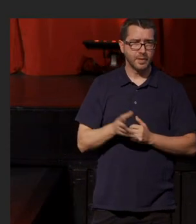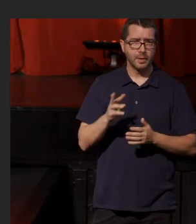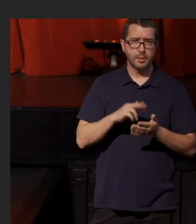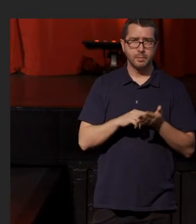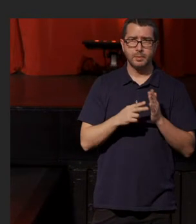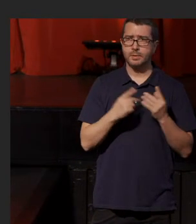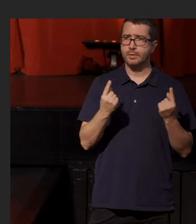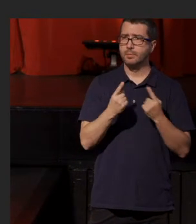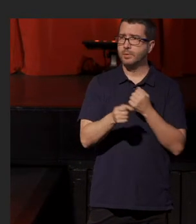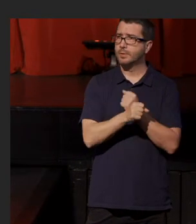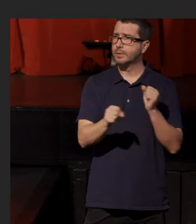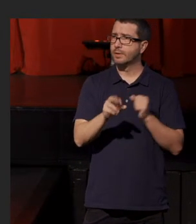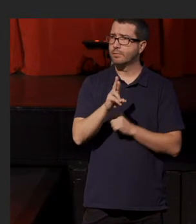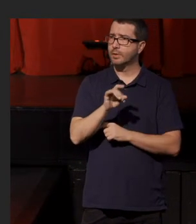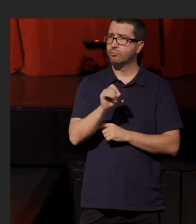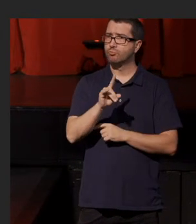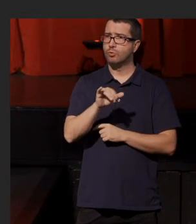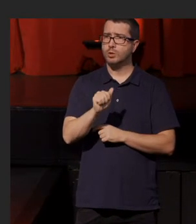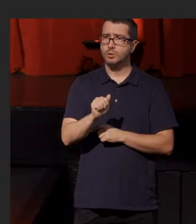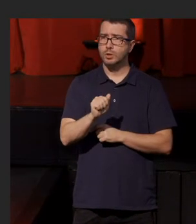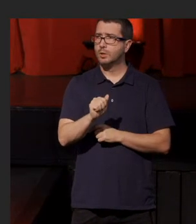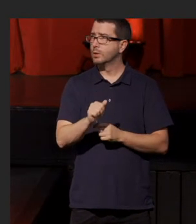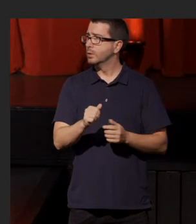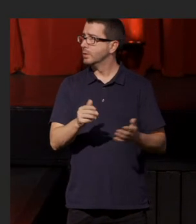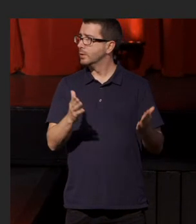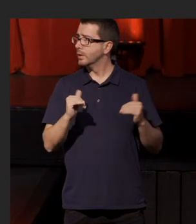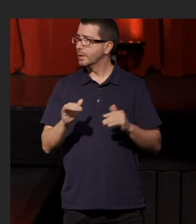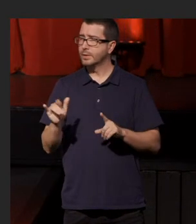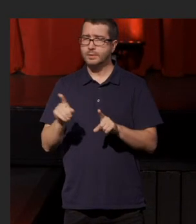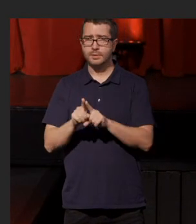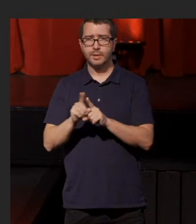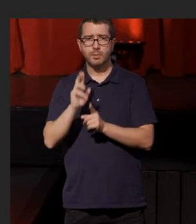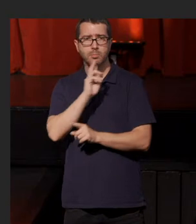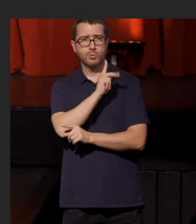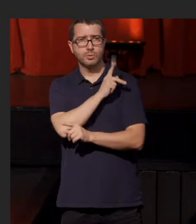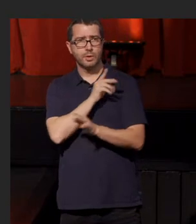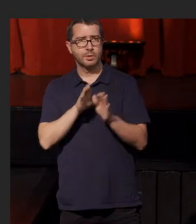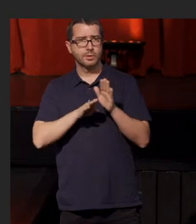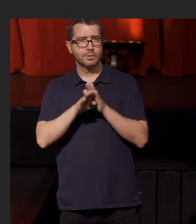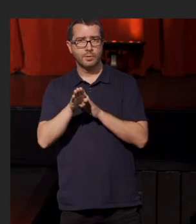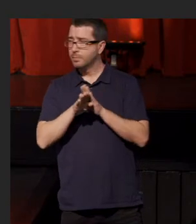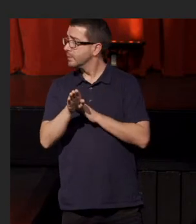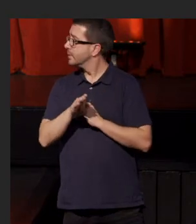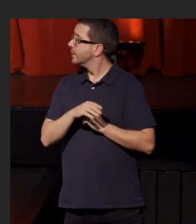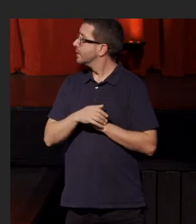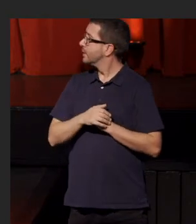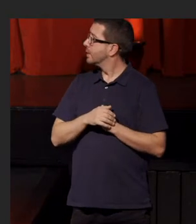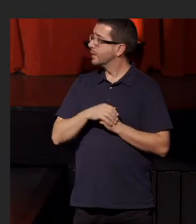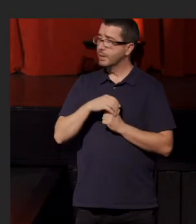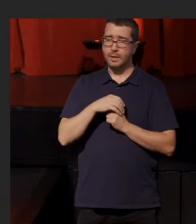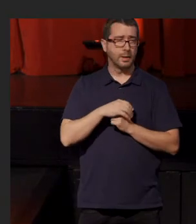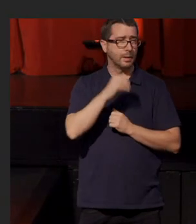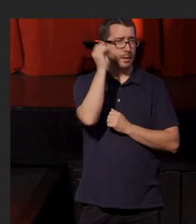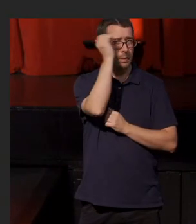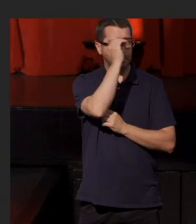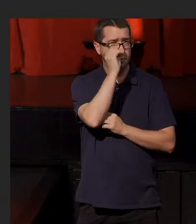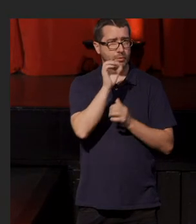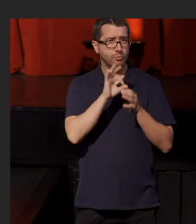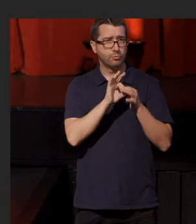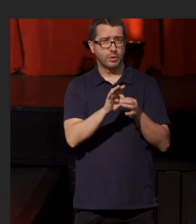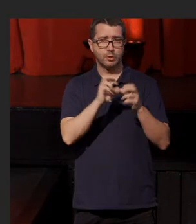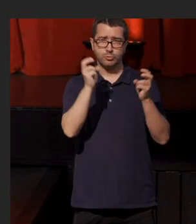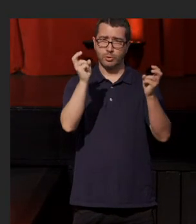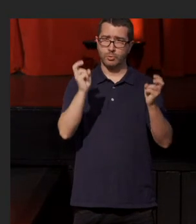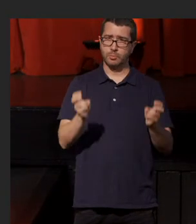you say in your book, Cyber Wars can even develop, you know, personalities and opinions about very mundane or topical or